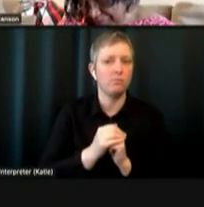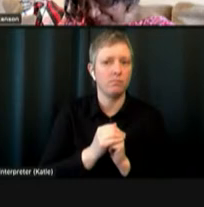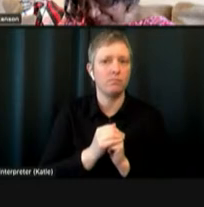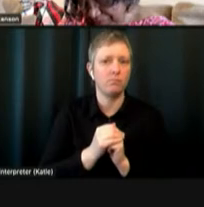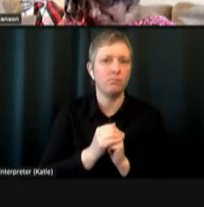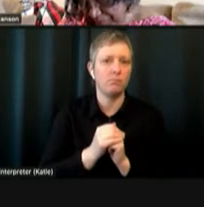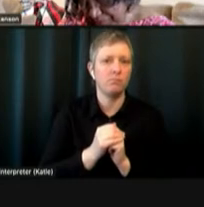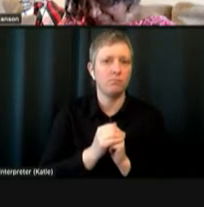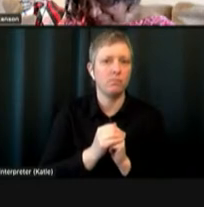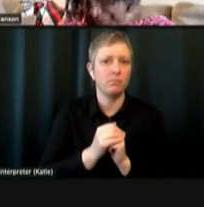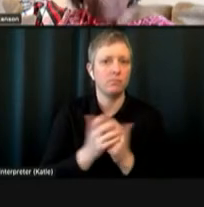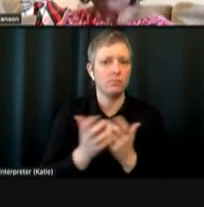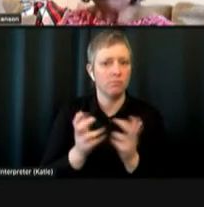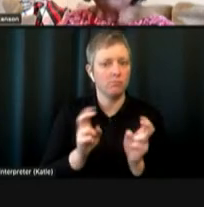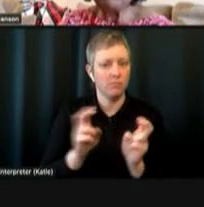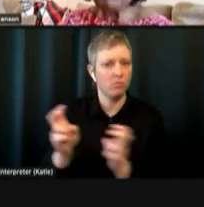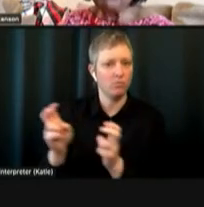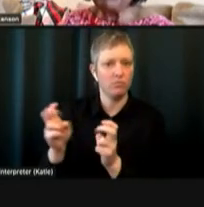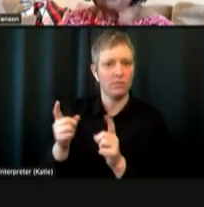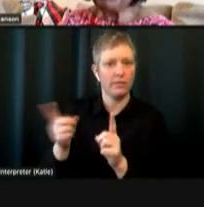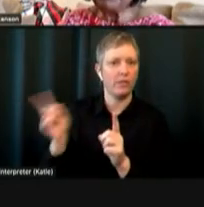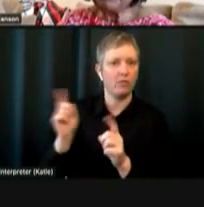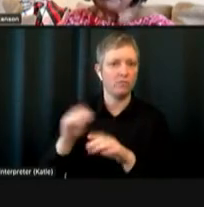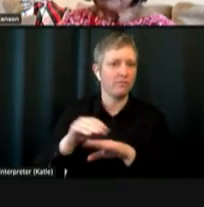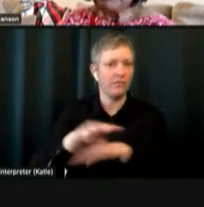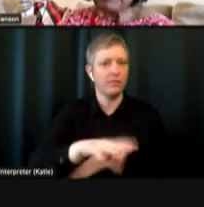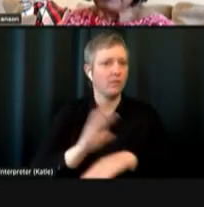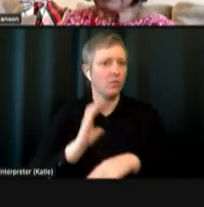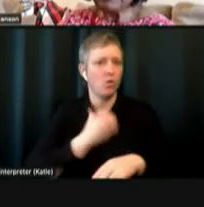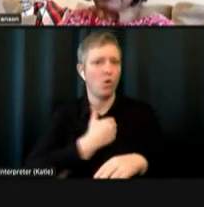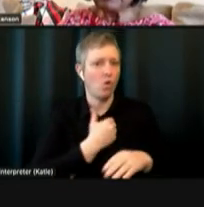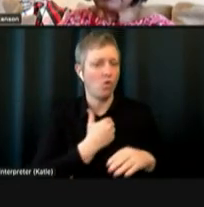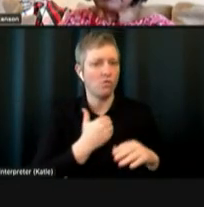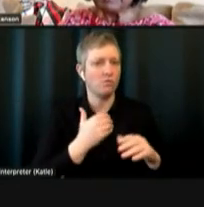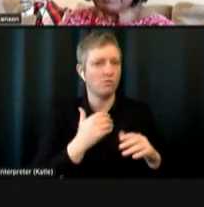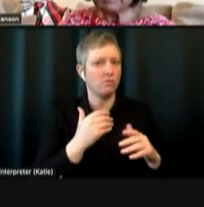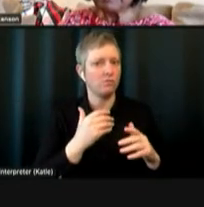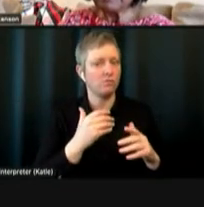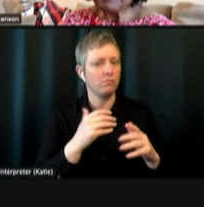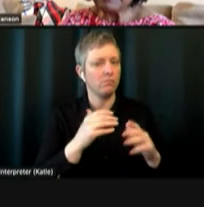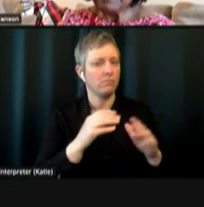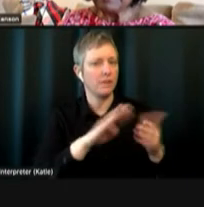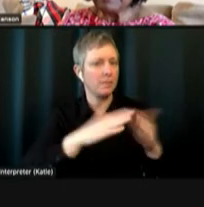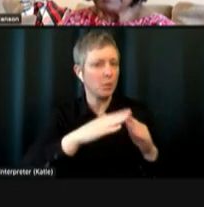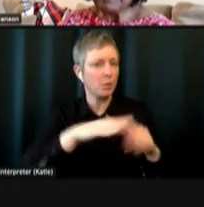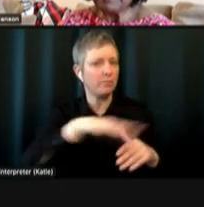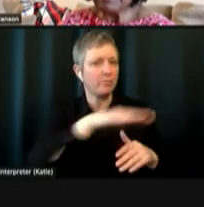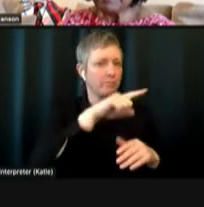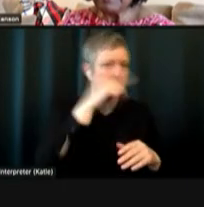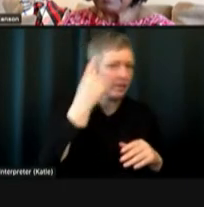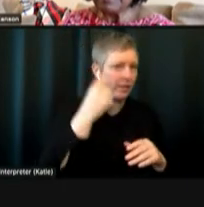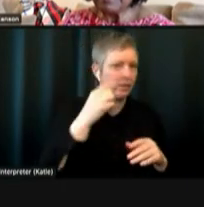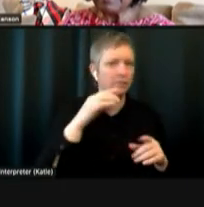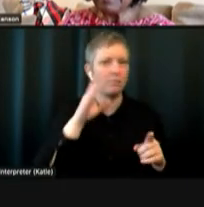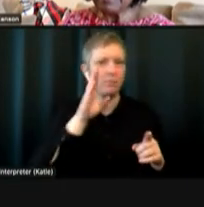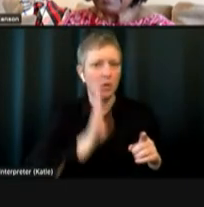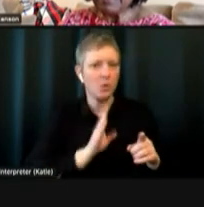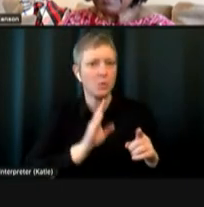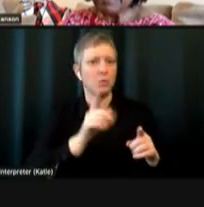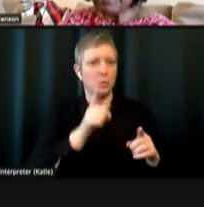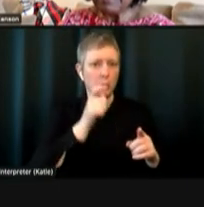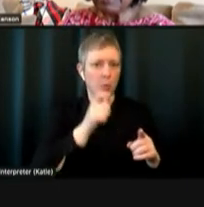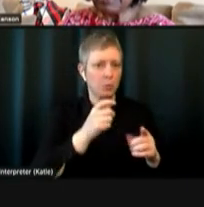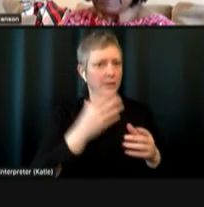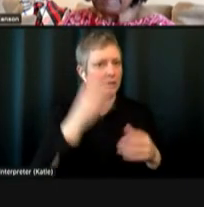that are affecting our marginalized Black and Brown community members. Pastor